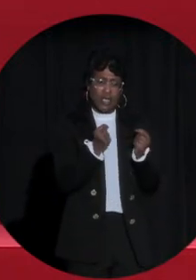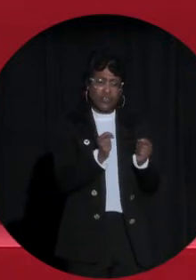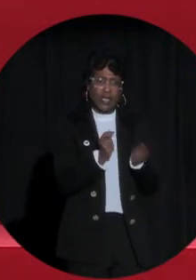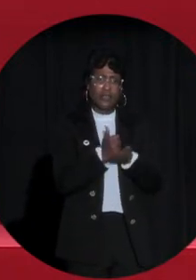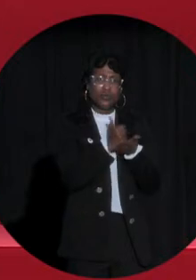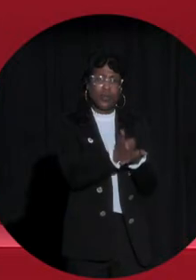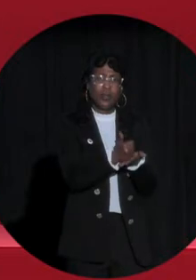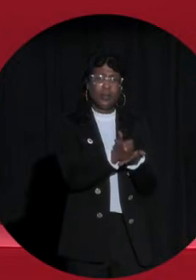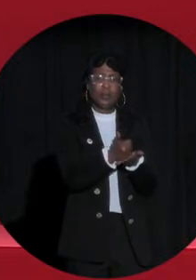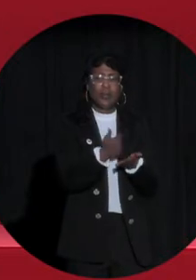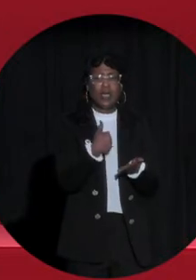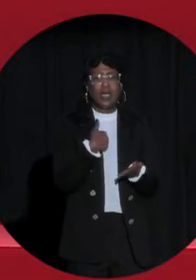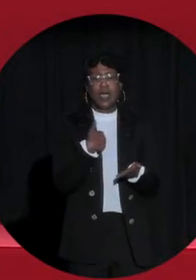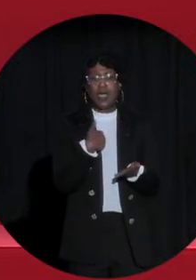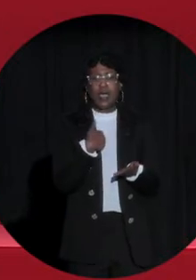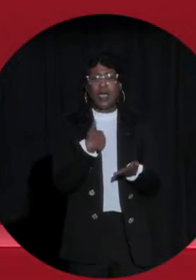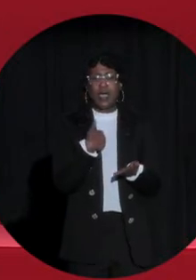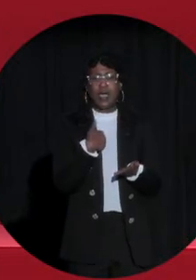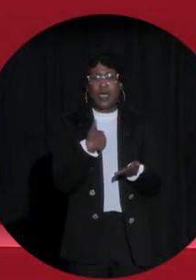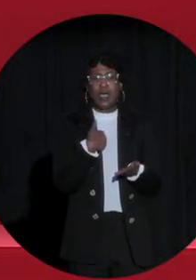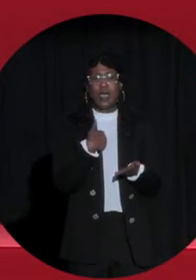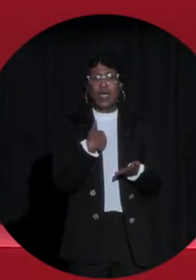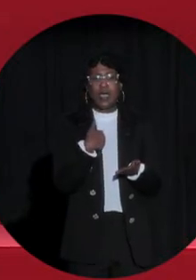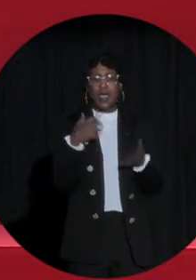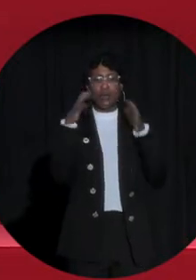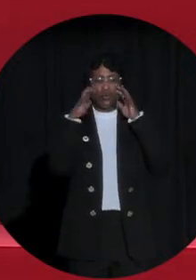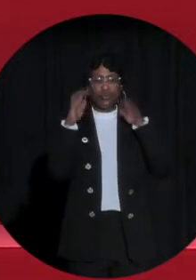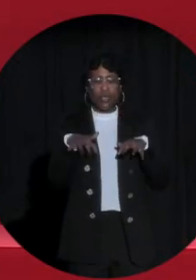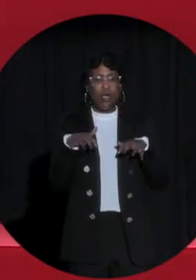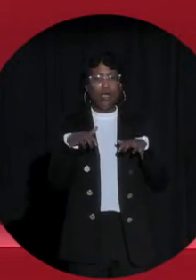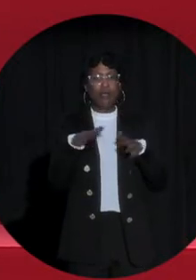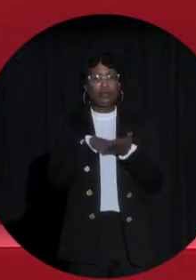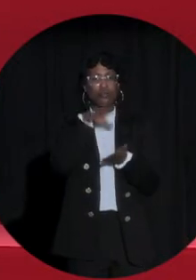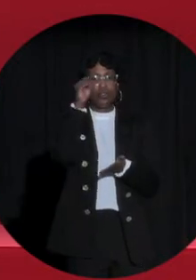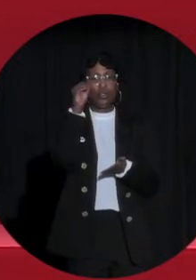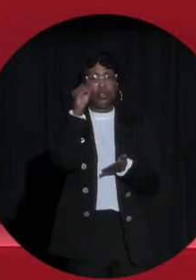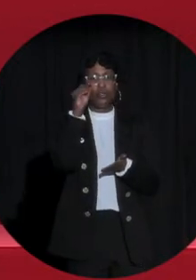so devastated to learn from a family member that just